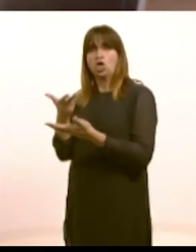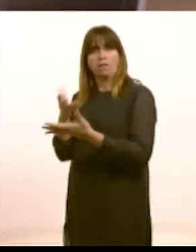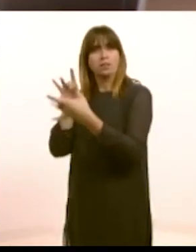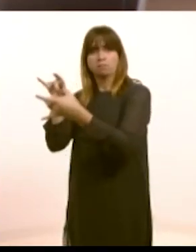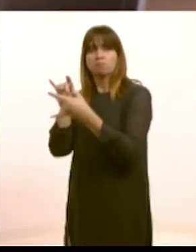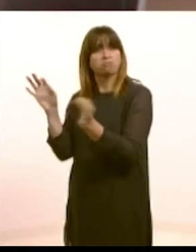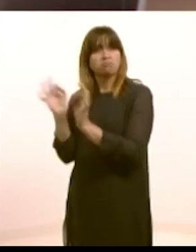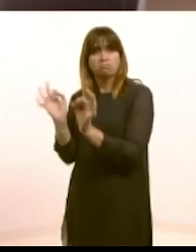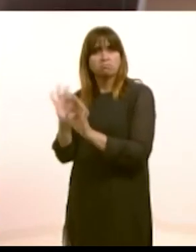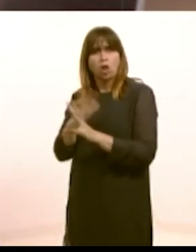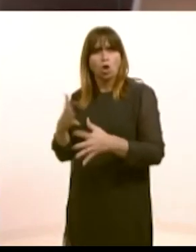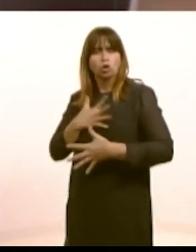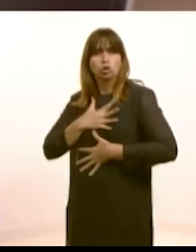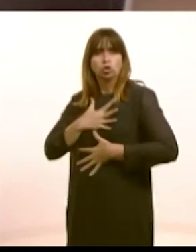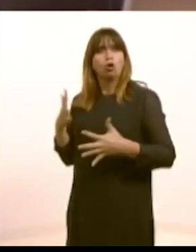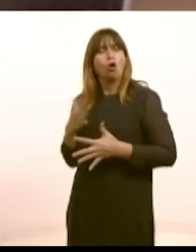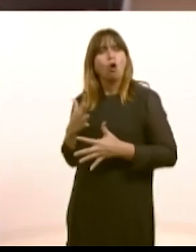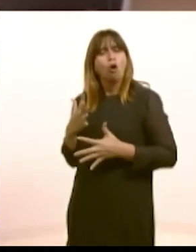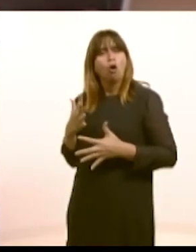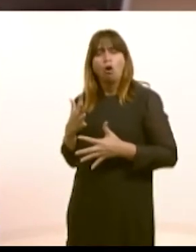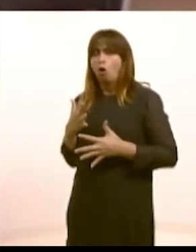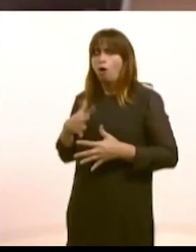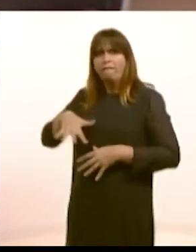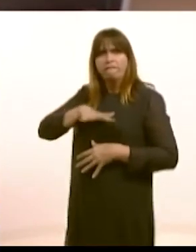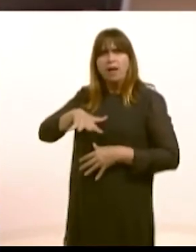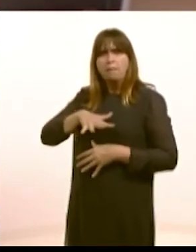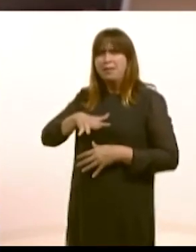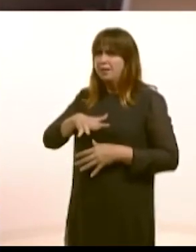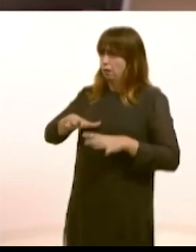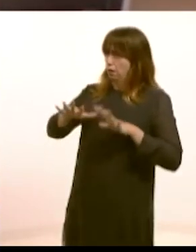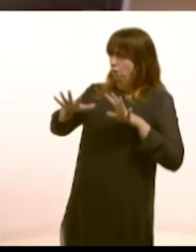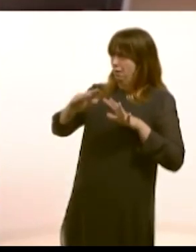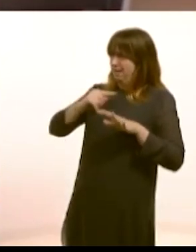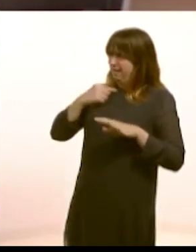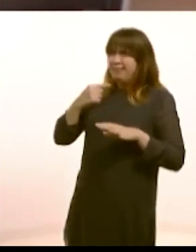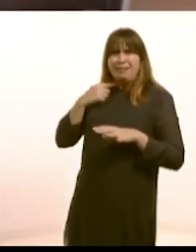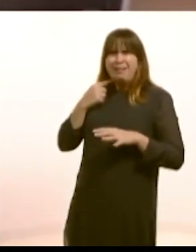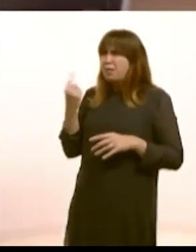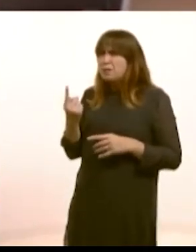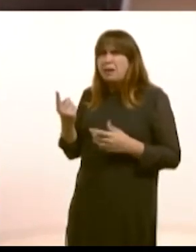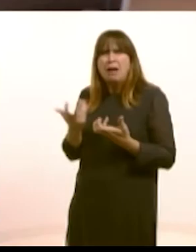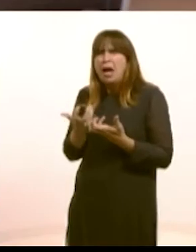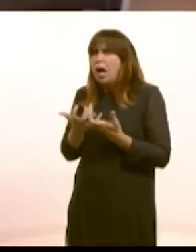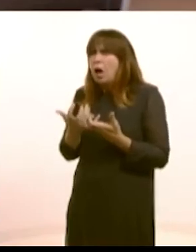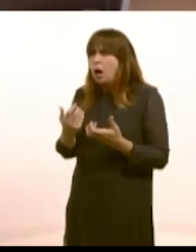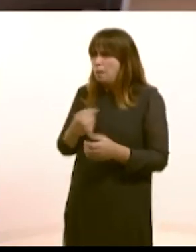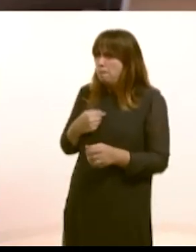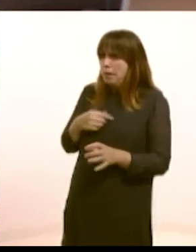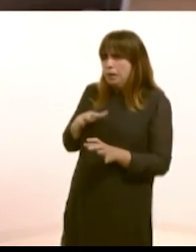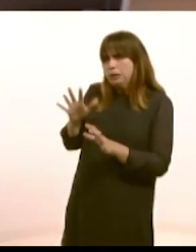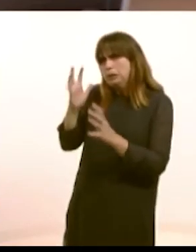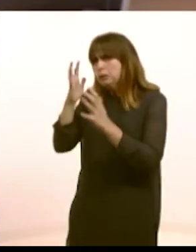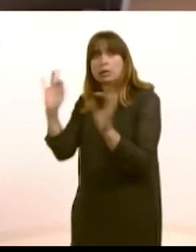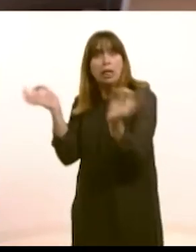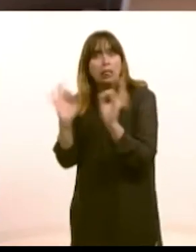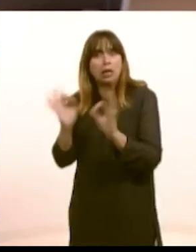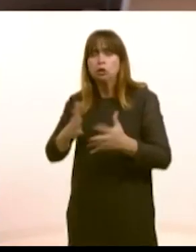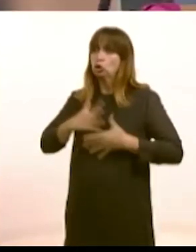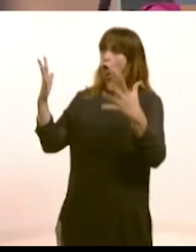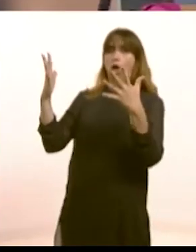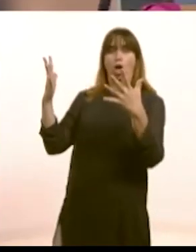a surprise. What happened was a surprise to their families. They'd had no warning. And in some ways, that's the greatest tragedy of all,